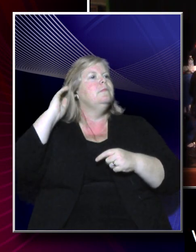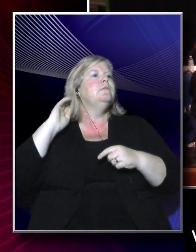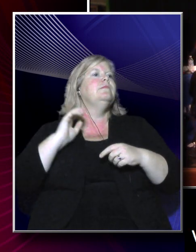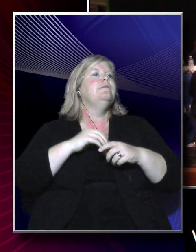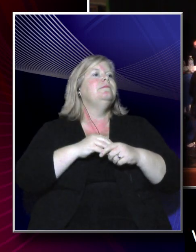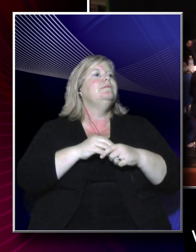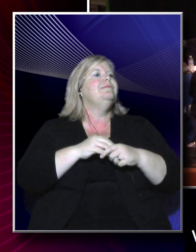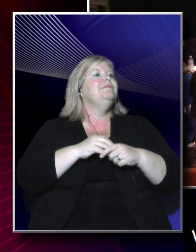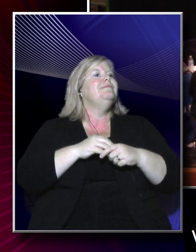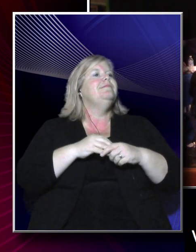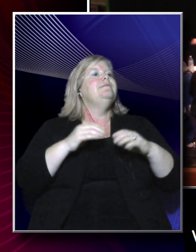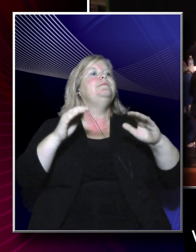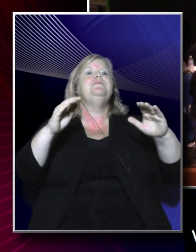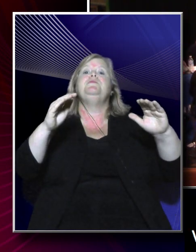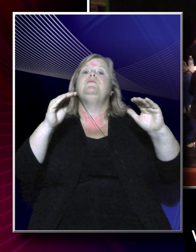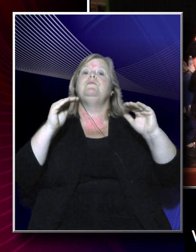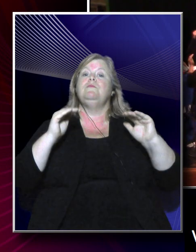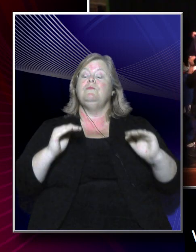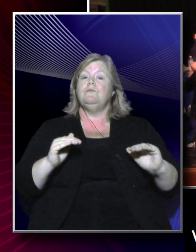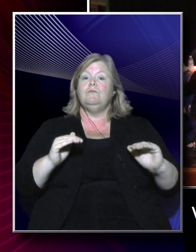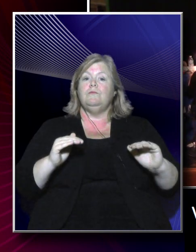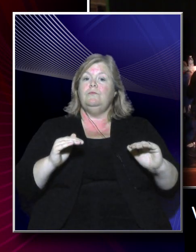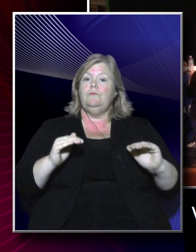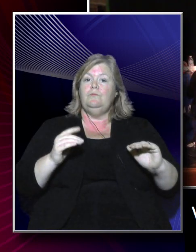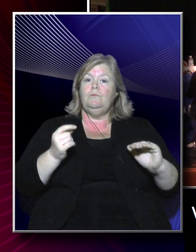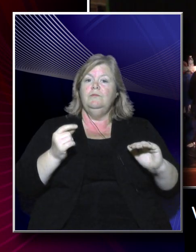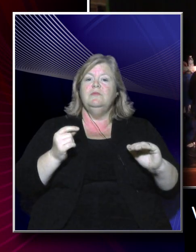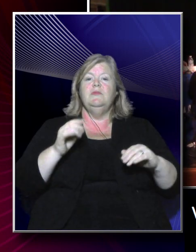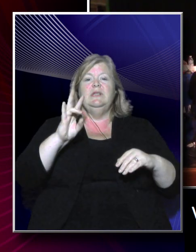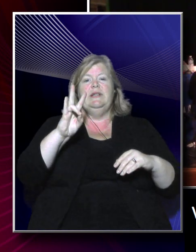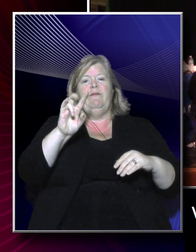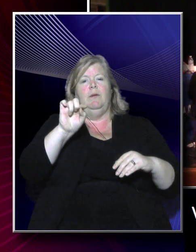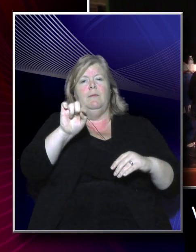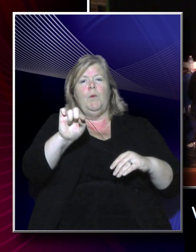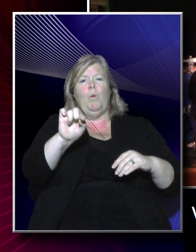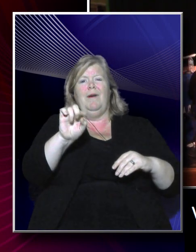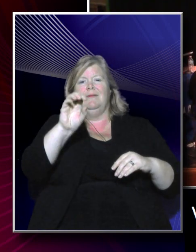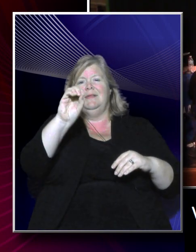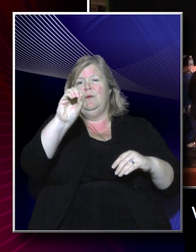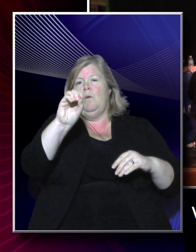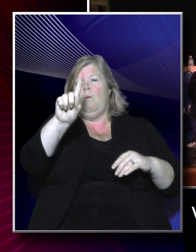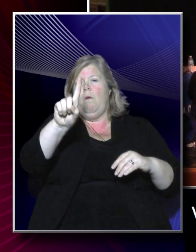you. Next is 7.01